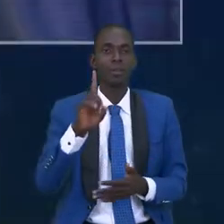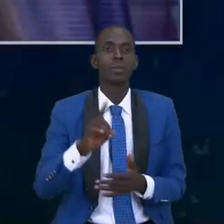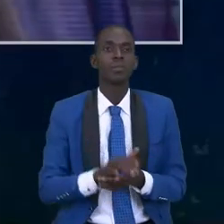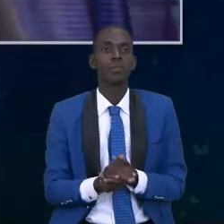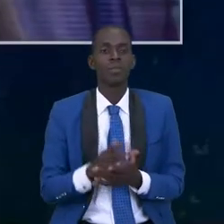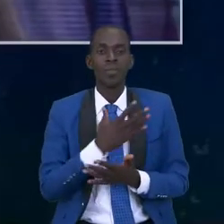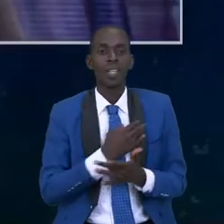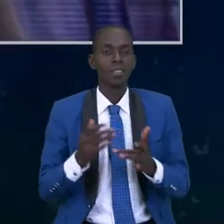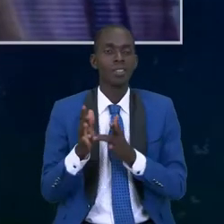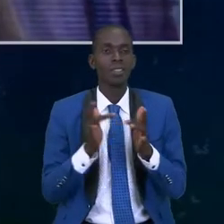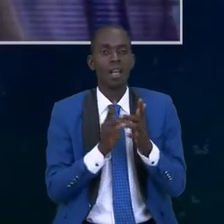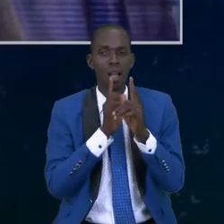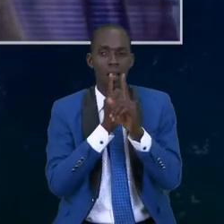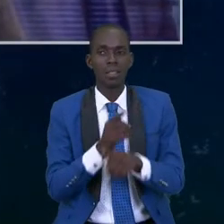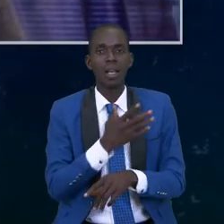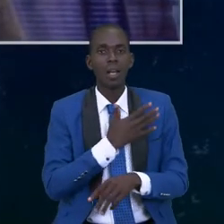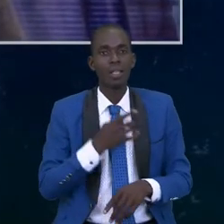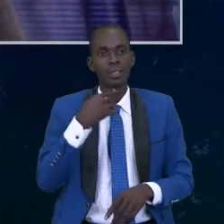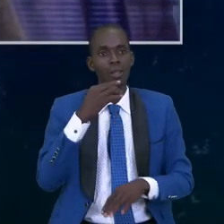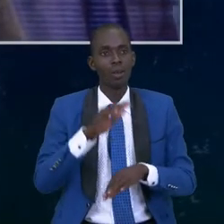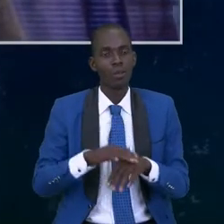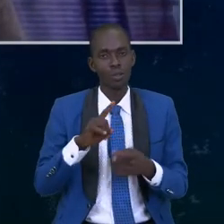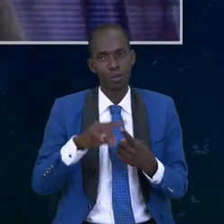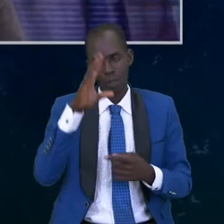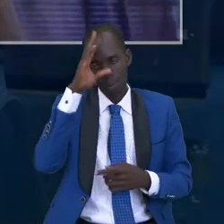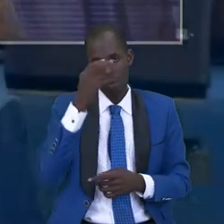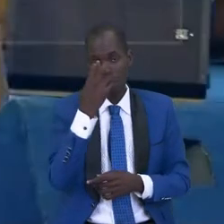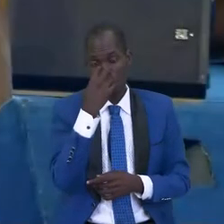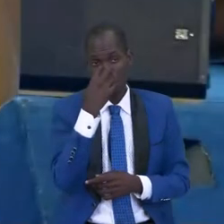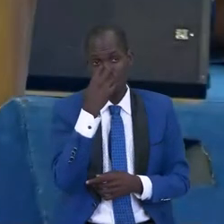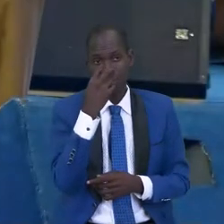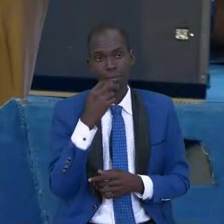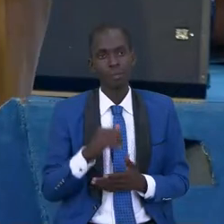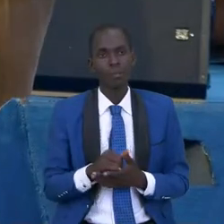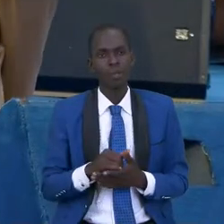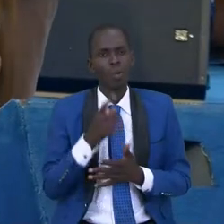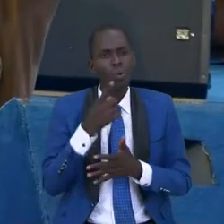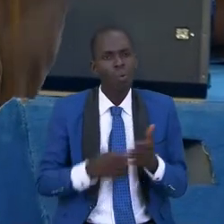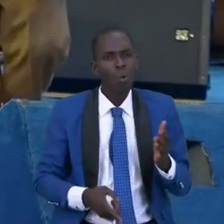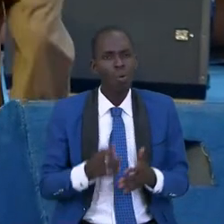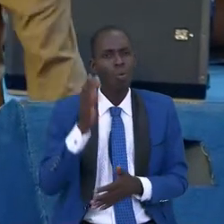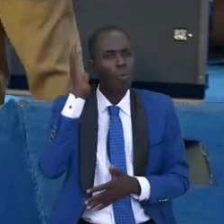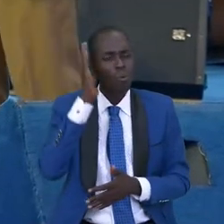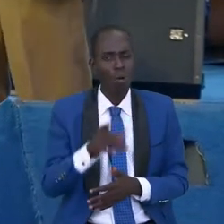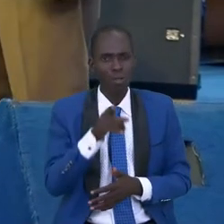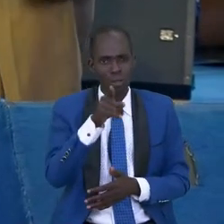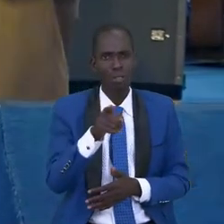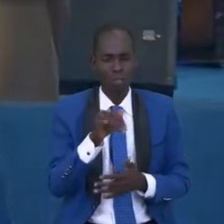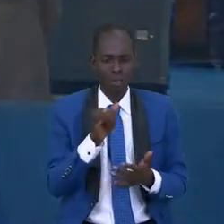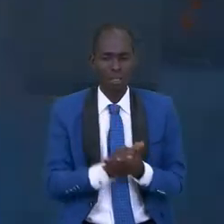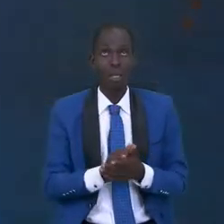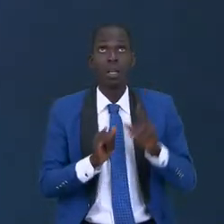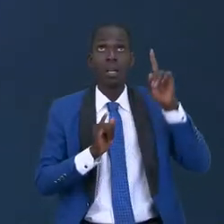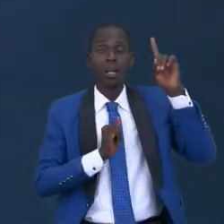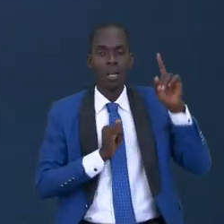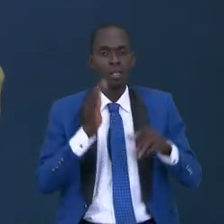and Jesus answered and said unto him, "What wilt thou that I